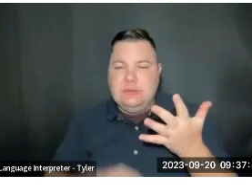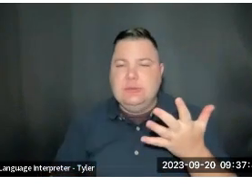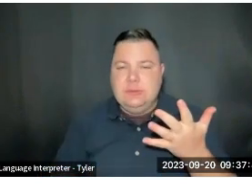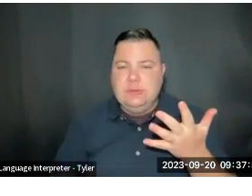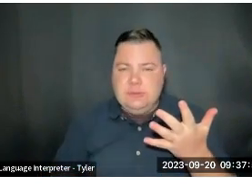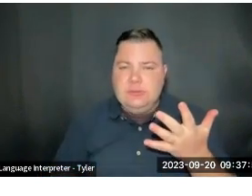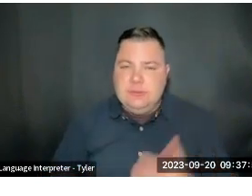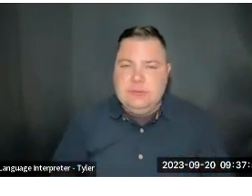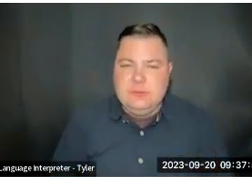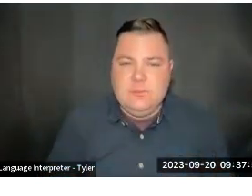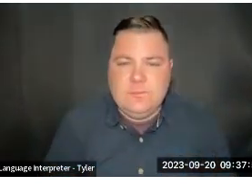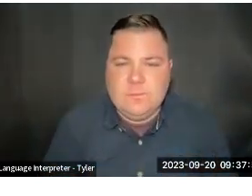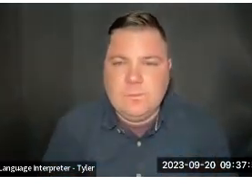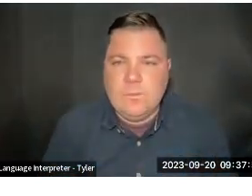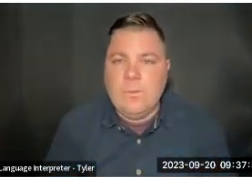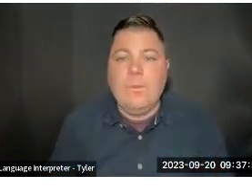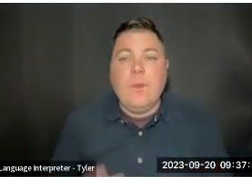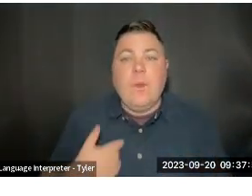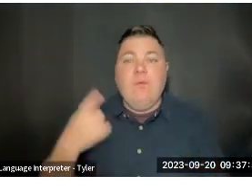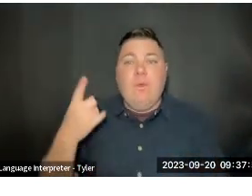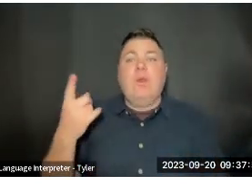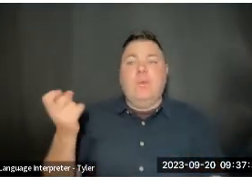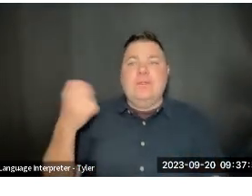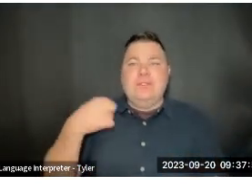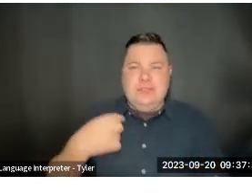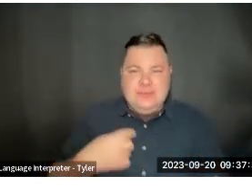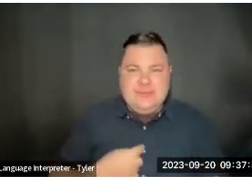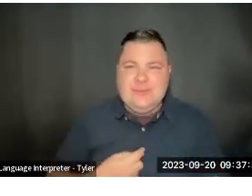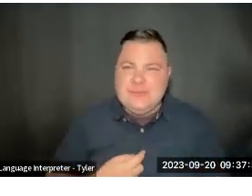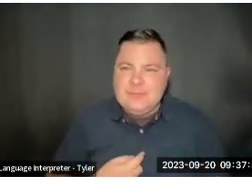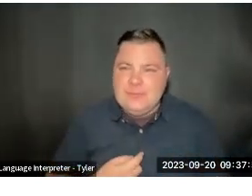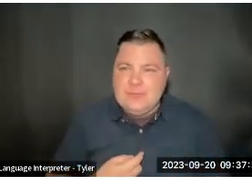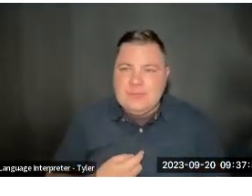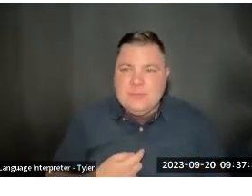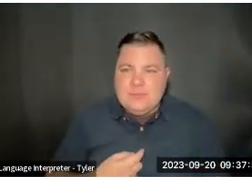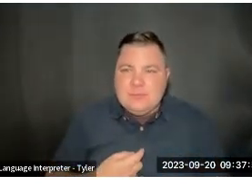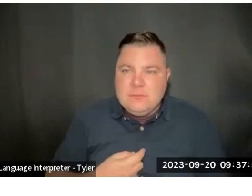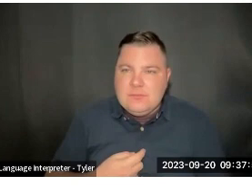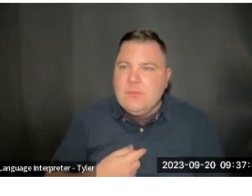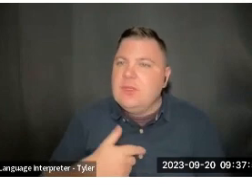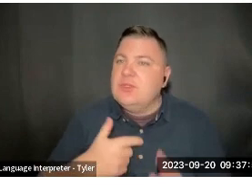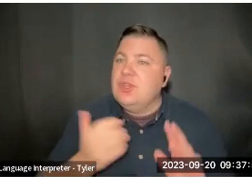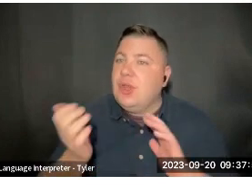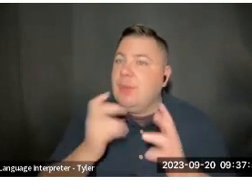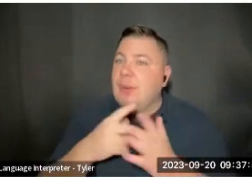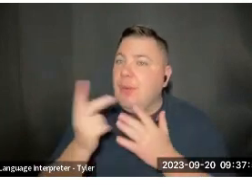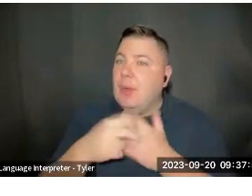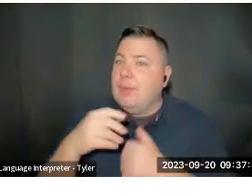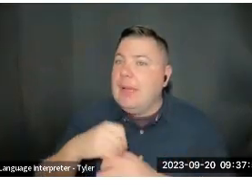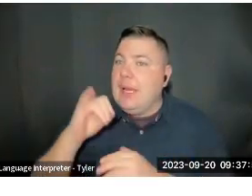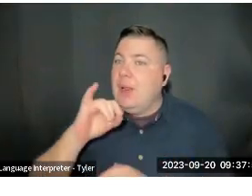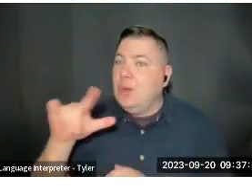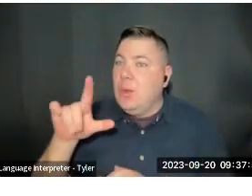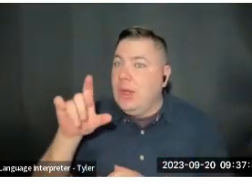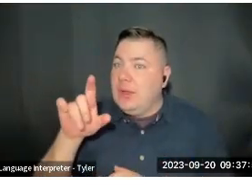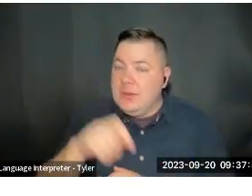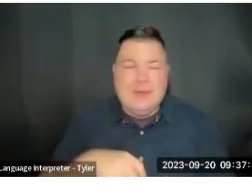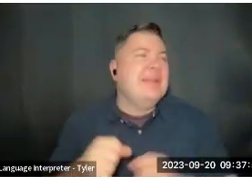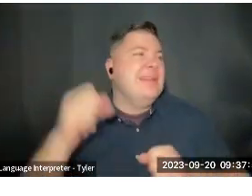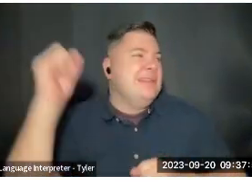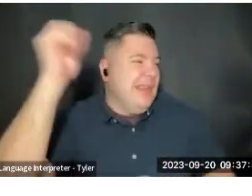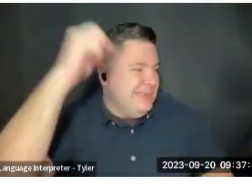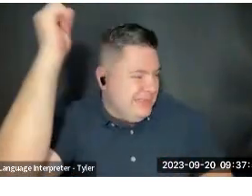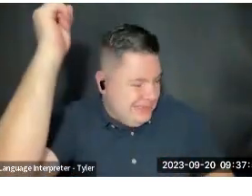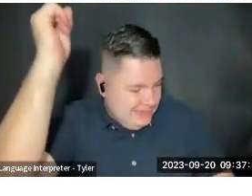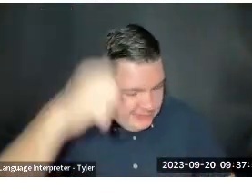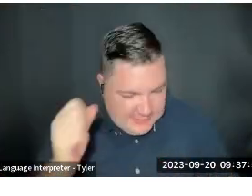Absolutely. And we do have one question here. Is Yes. there a comparable program in Illinois? There absolutely